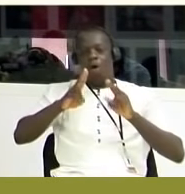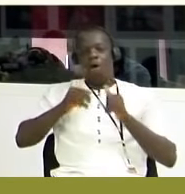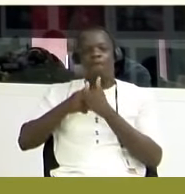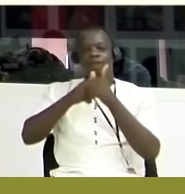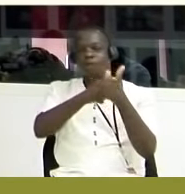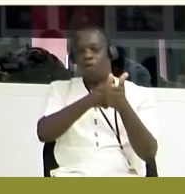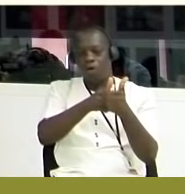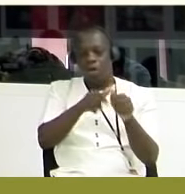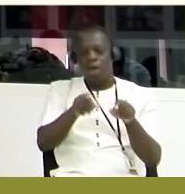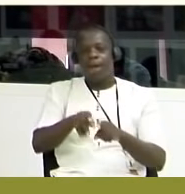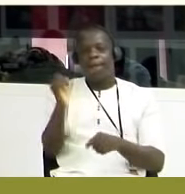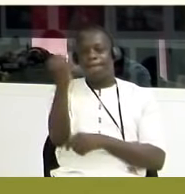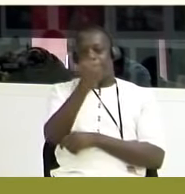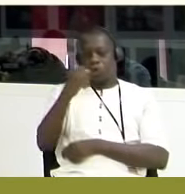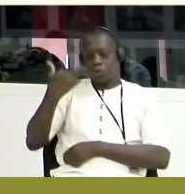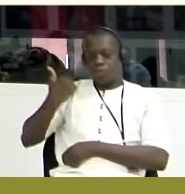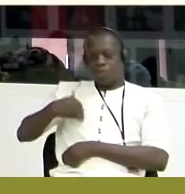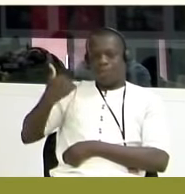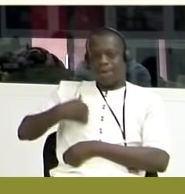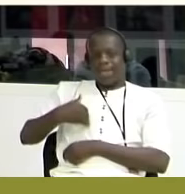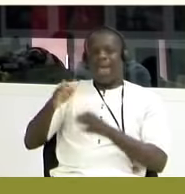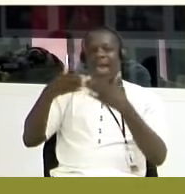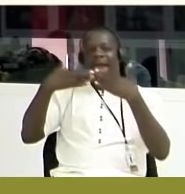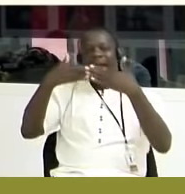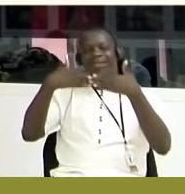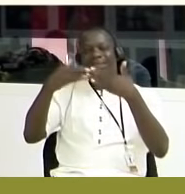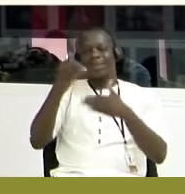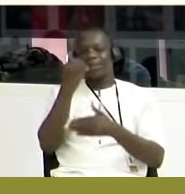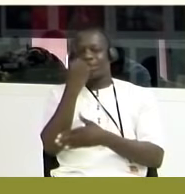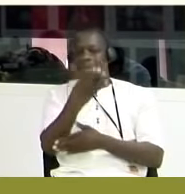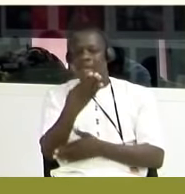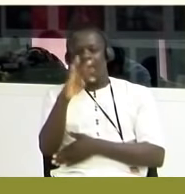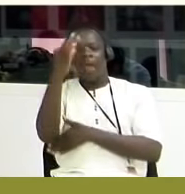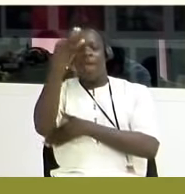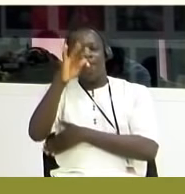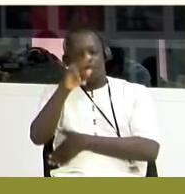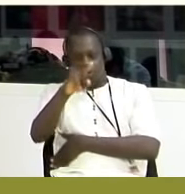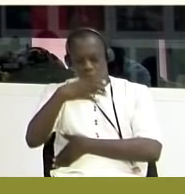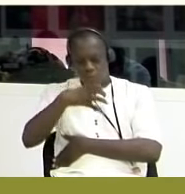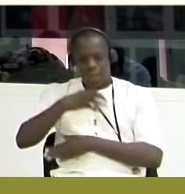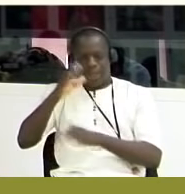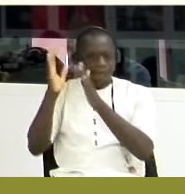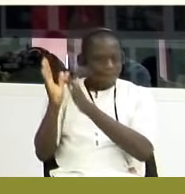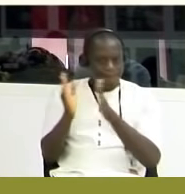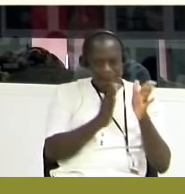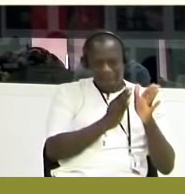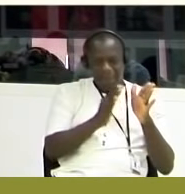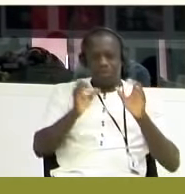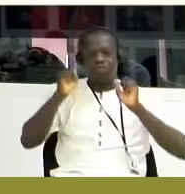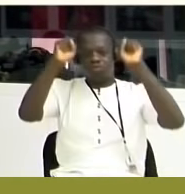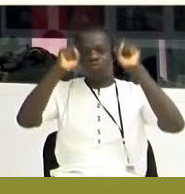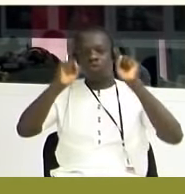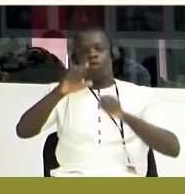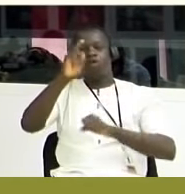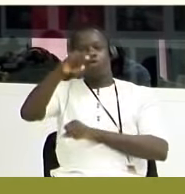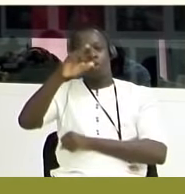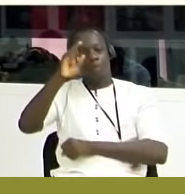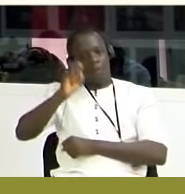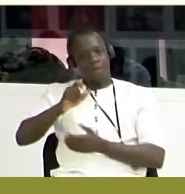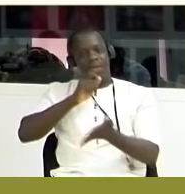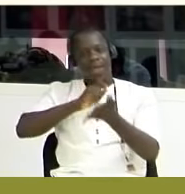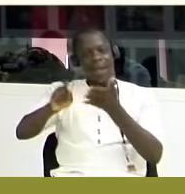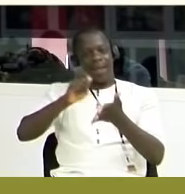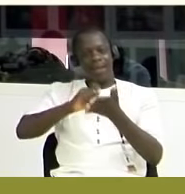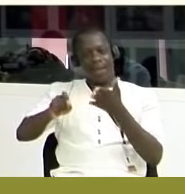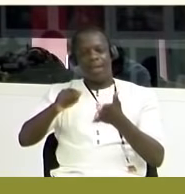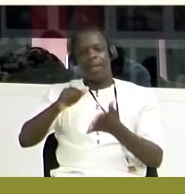the Public Order Act said, if you want to plan a demonstration, you have to write to the Inspector General